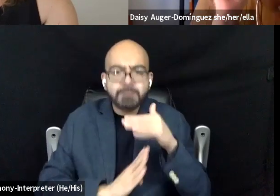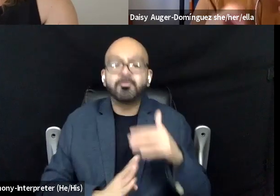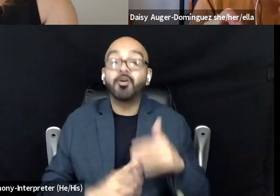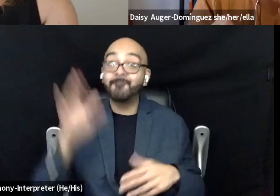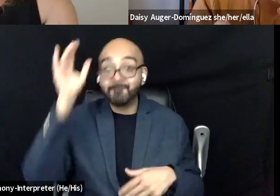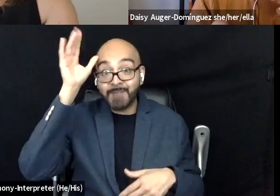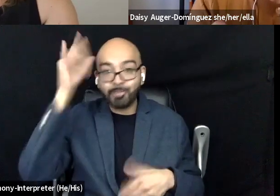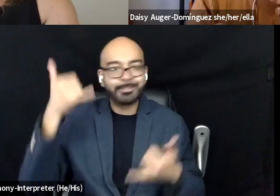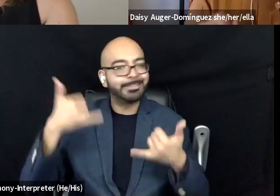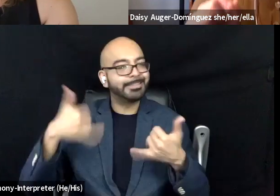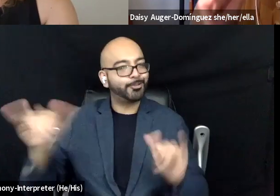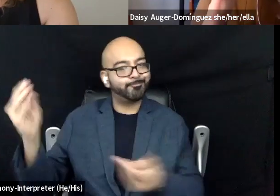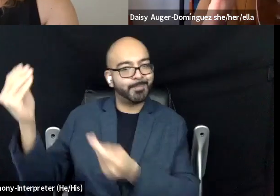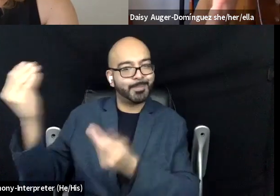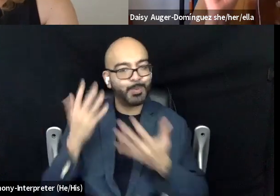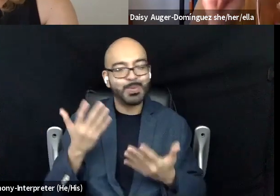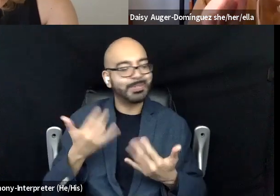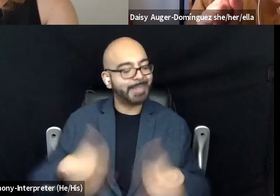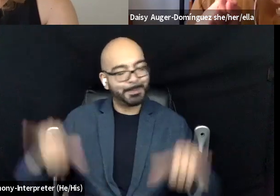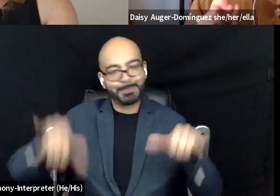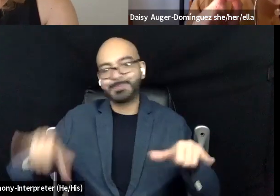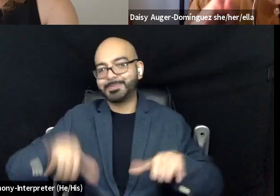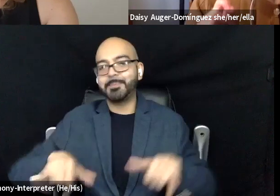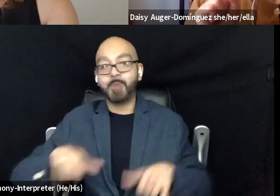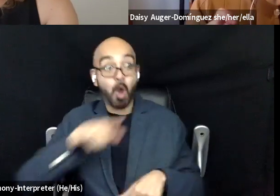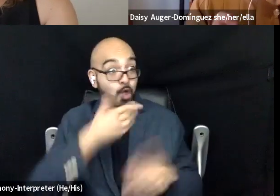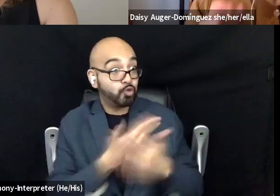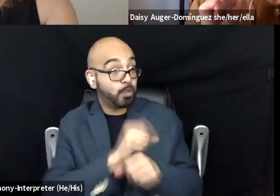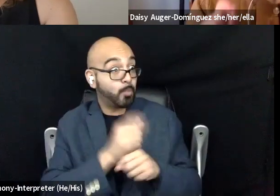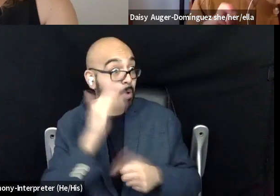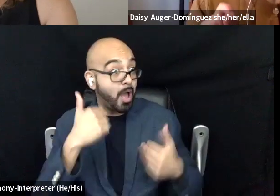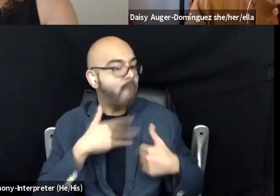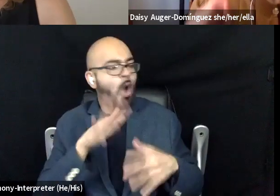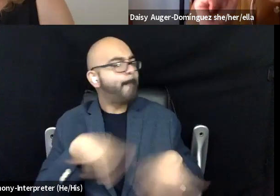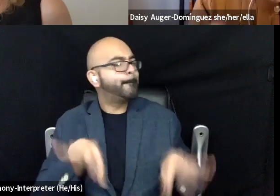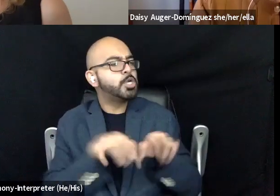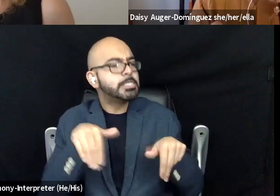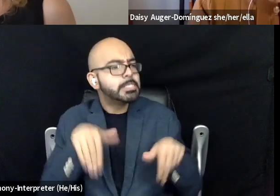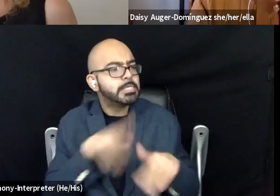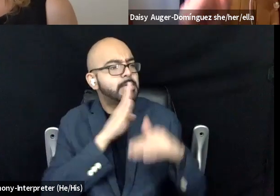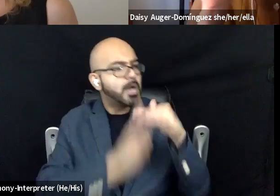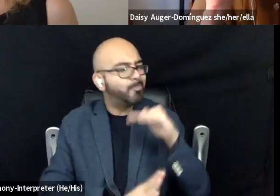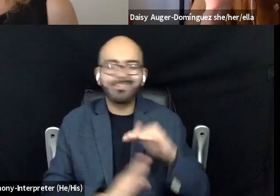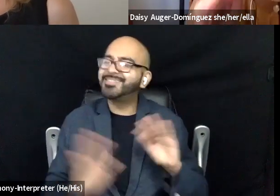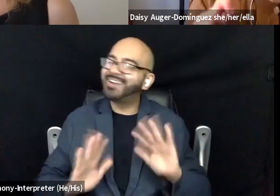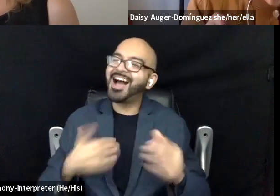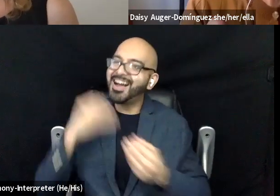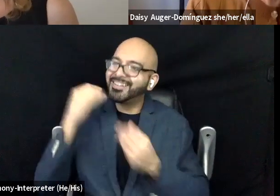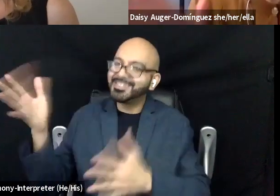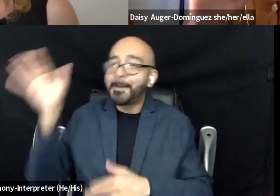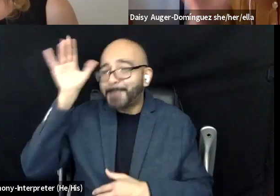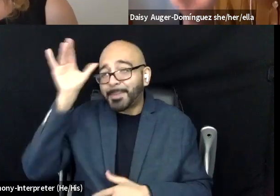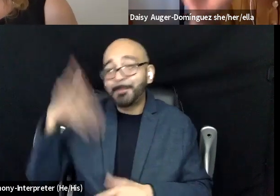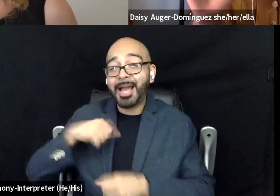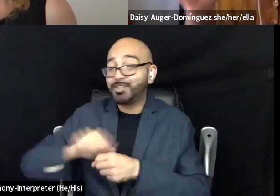before any job that I take. And I like to remind him, I was like, Papi, actually my job is to be loud and to be changing.